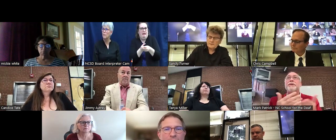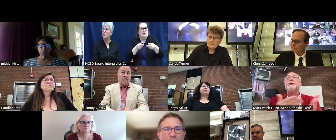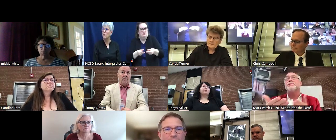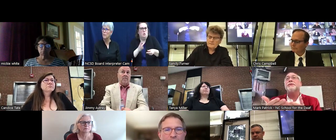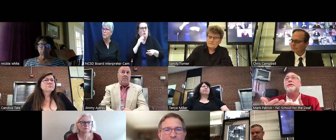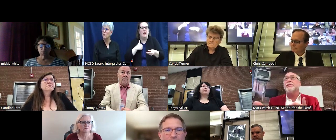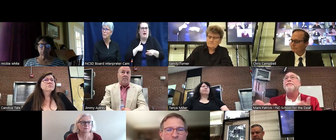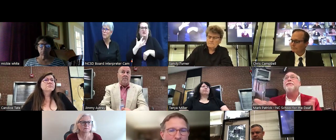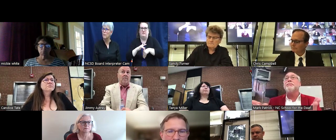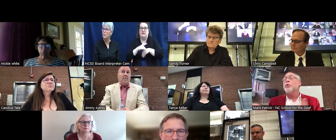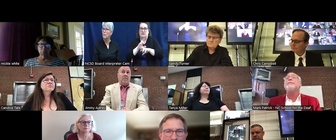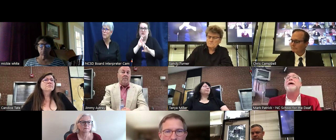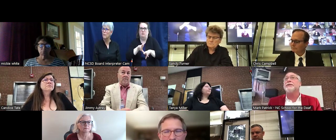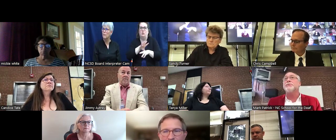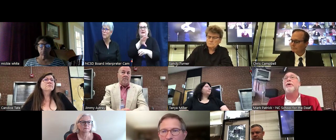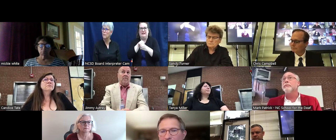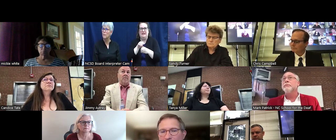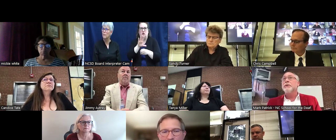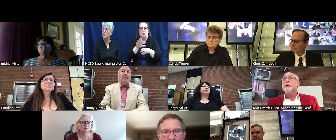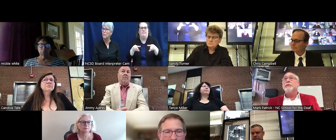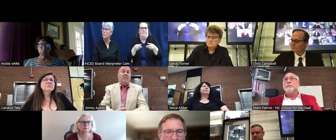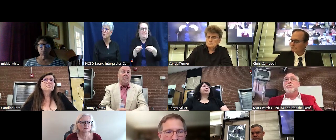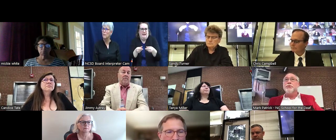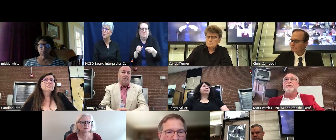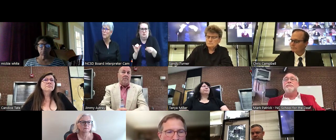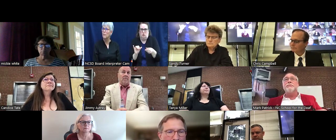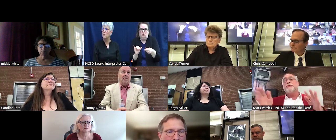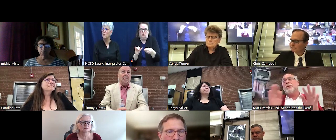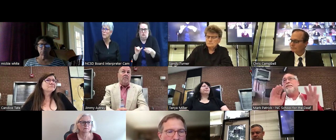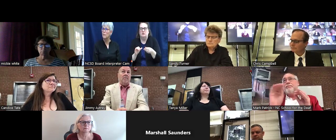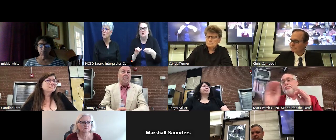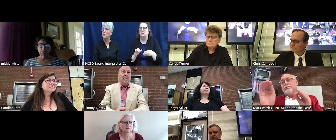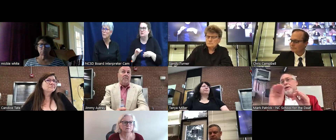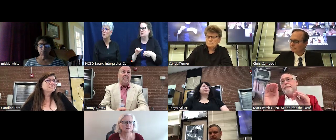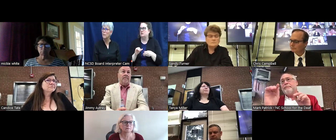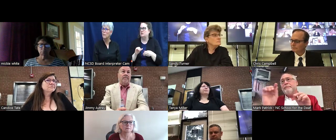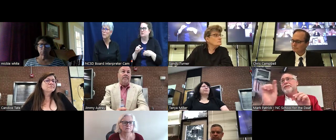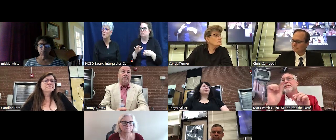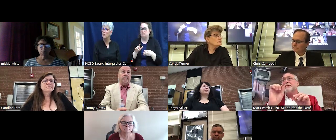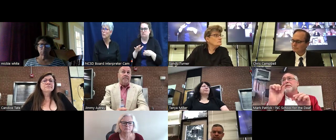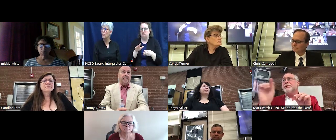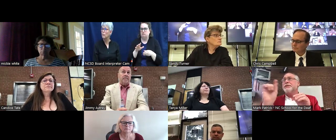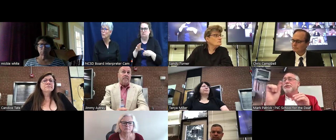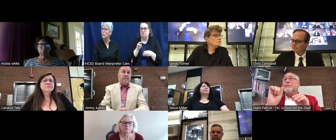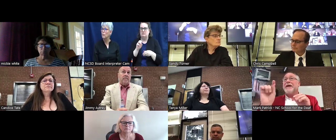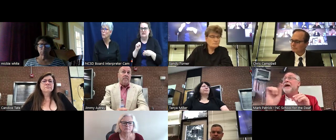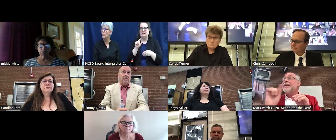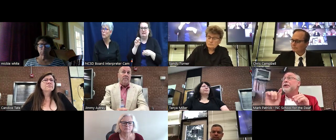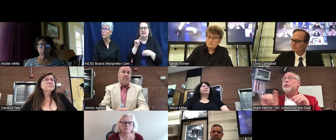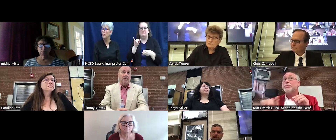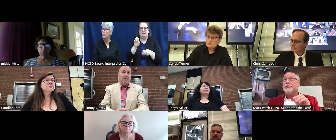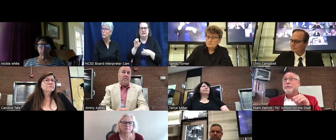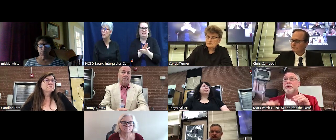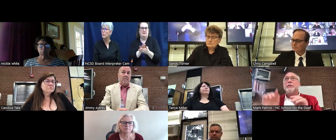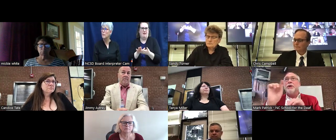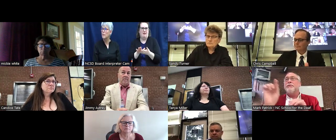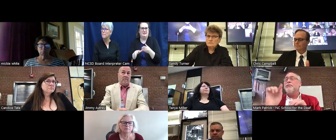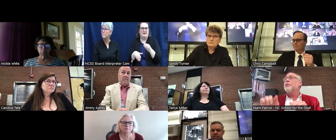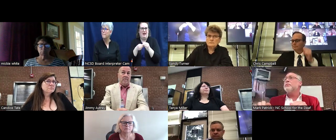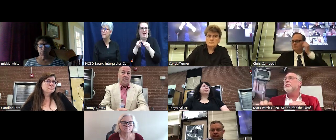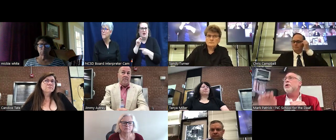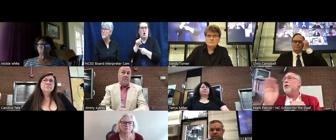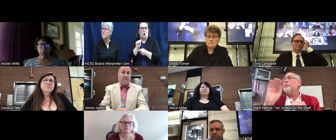will be listed in the board packet as well. So you can, and Ms. Leslie does a nice job of adding notes